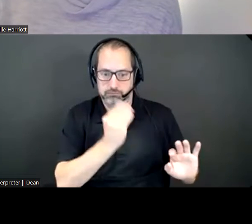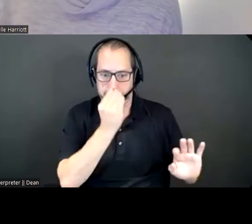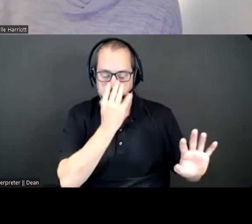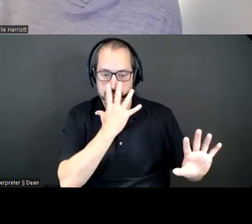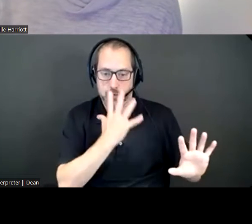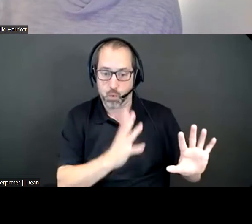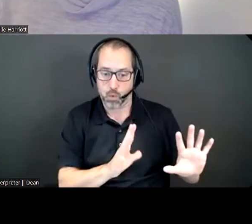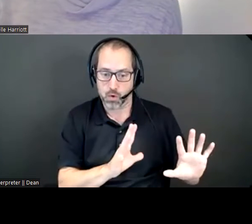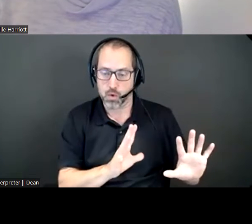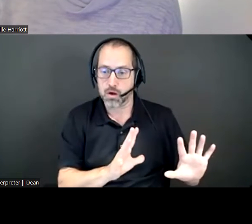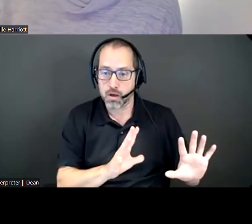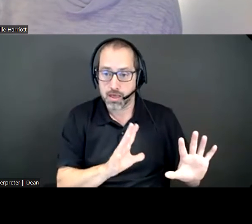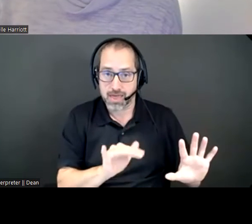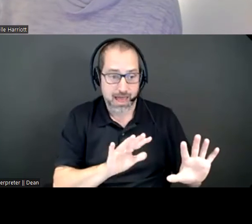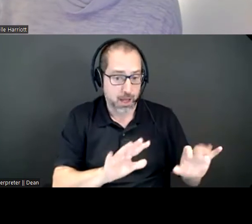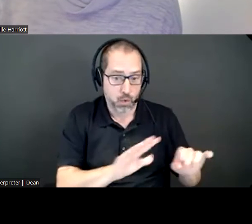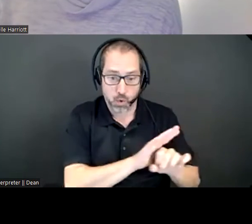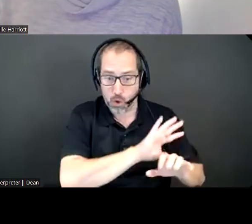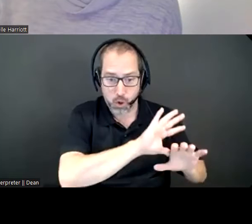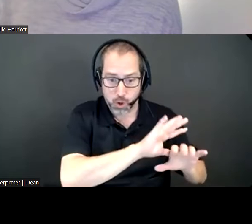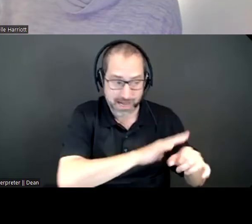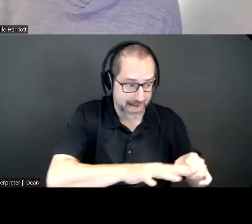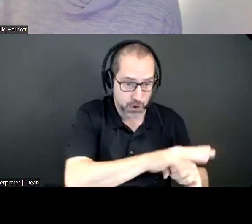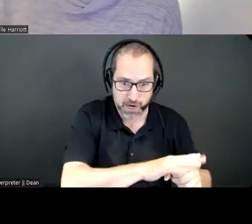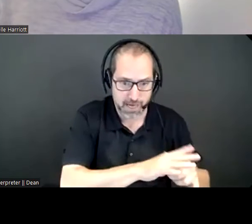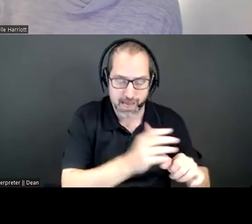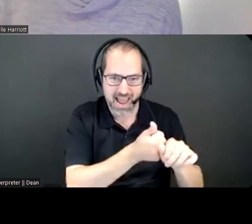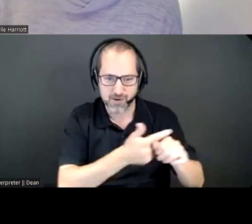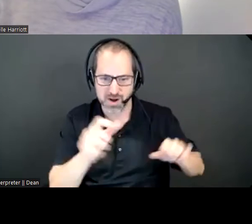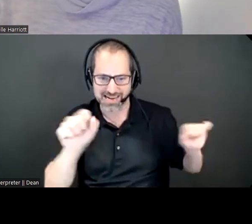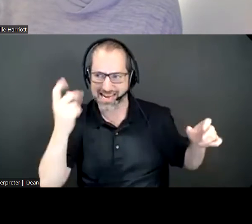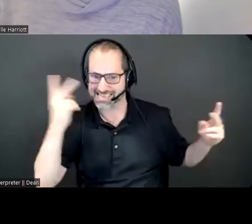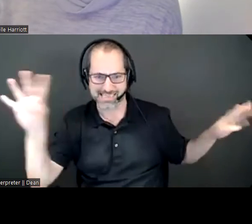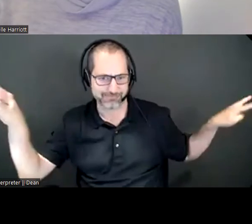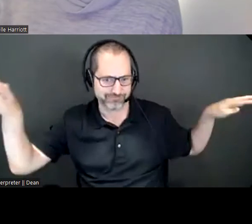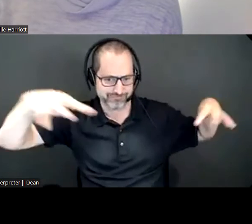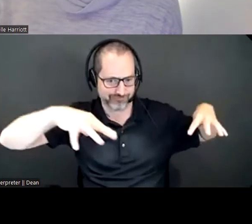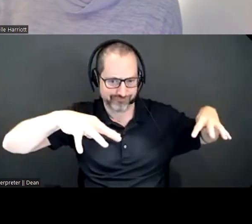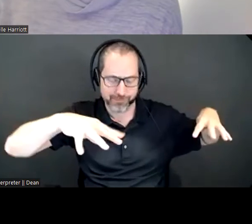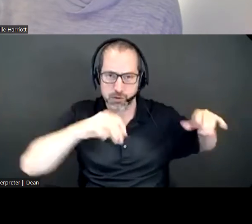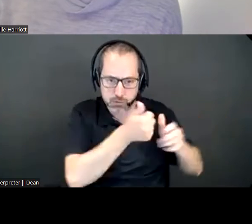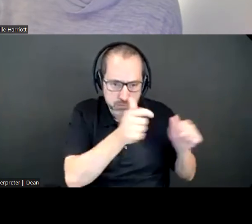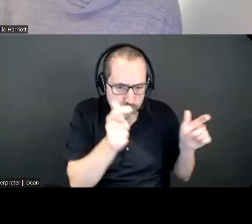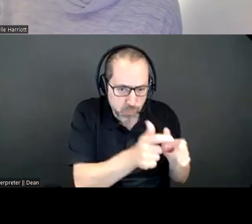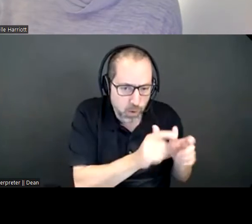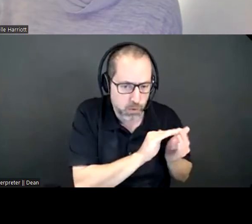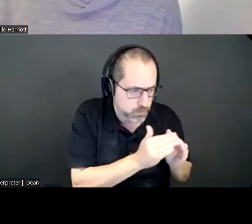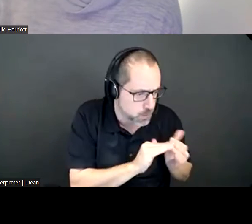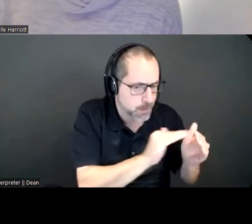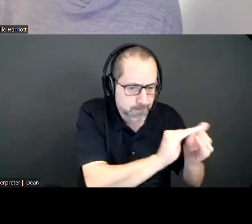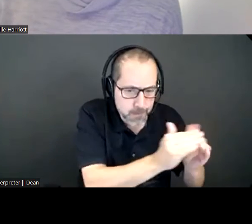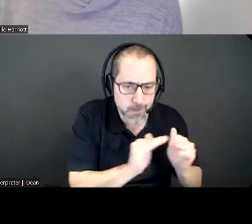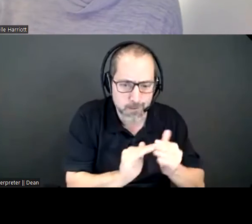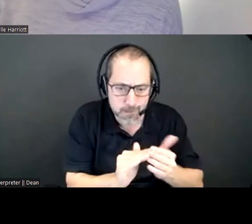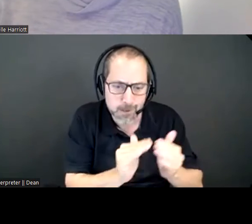The whole area is fishbowl. We live in a small sections of community, and you